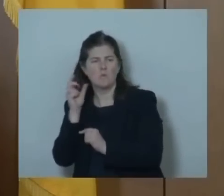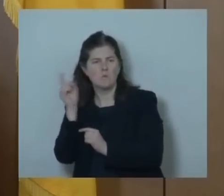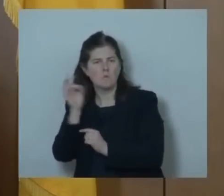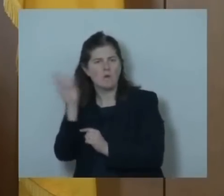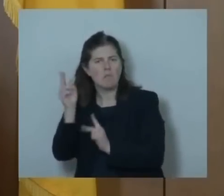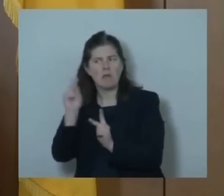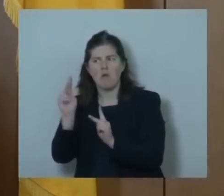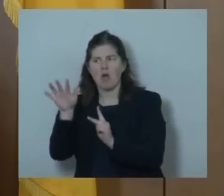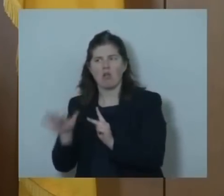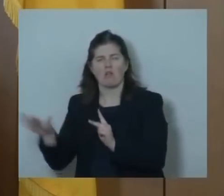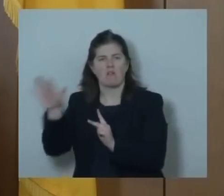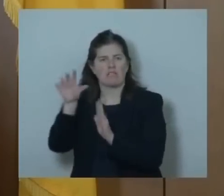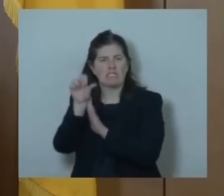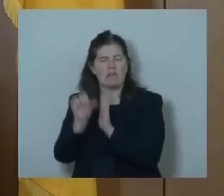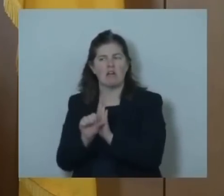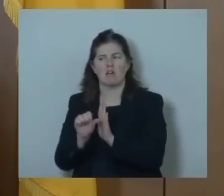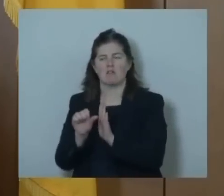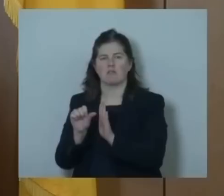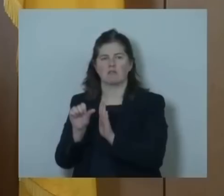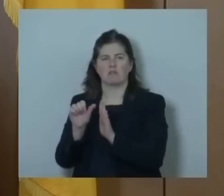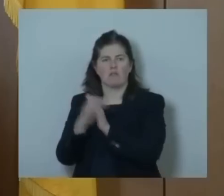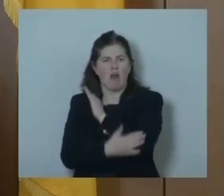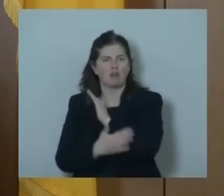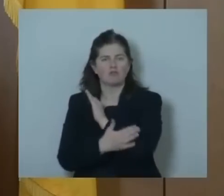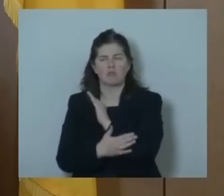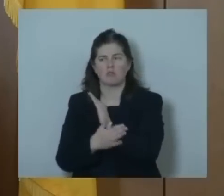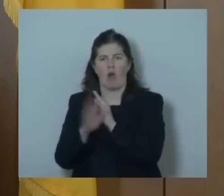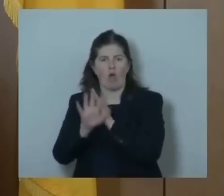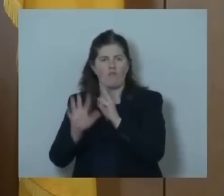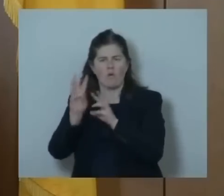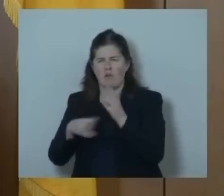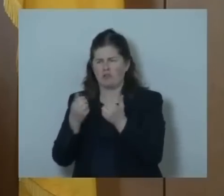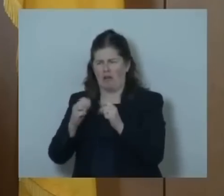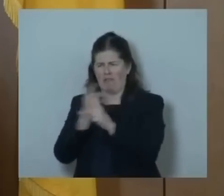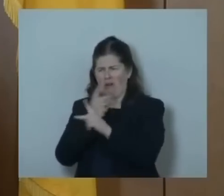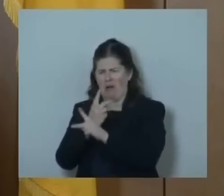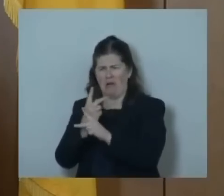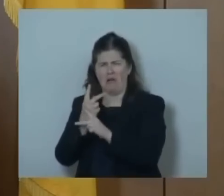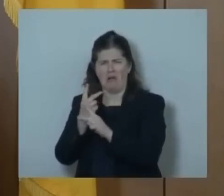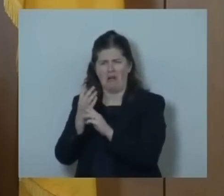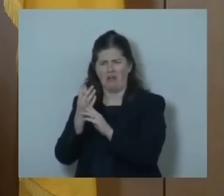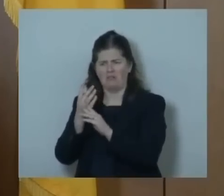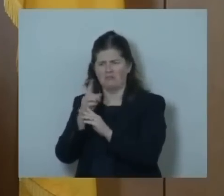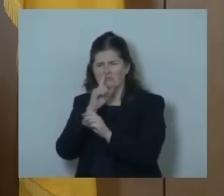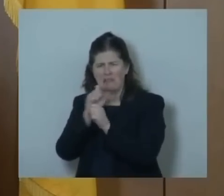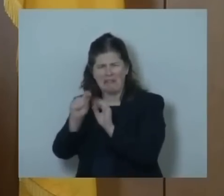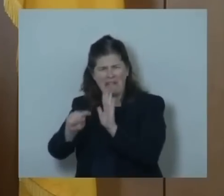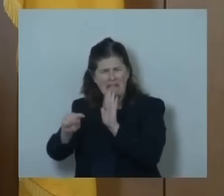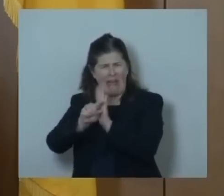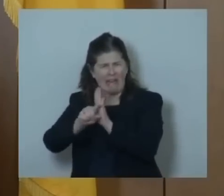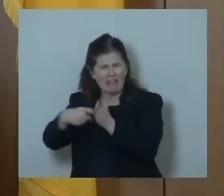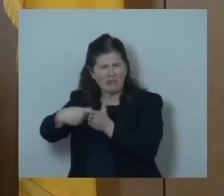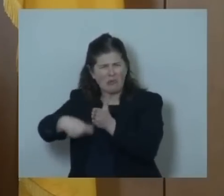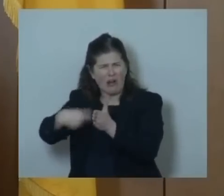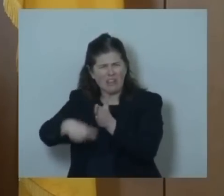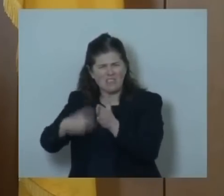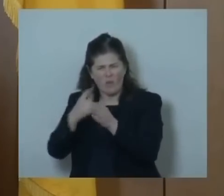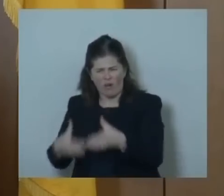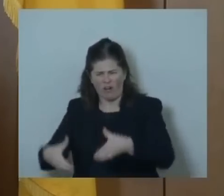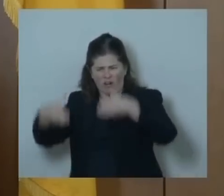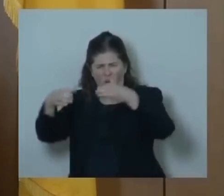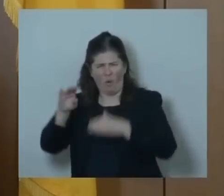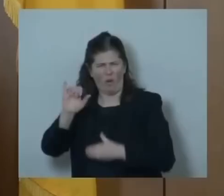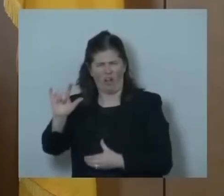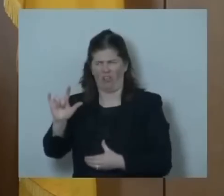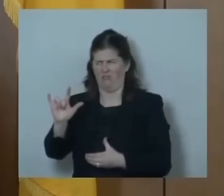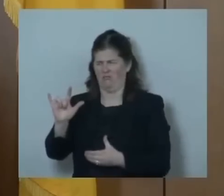people around the state and in the country and around the world are trying to wrap their heads around negative prices per barrel of oil, right? That just